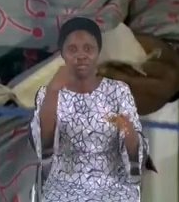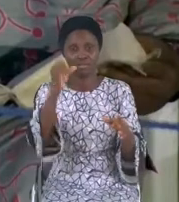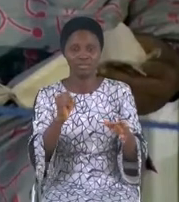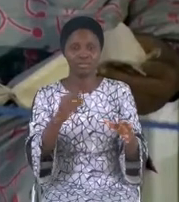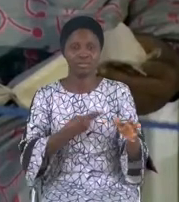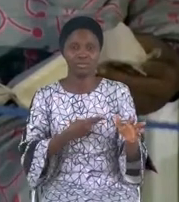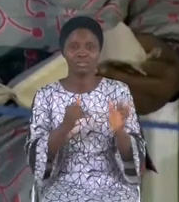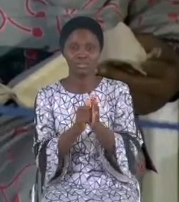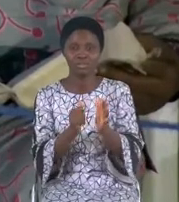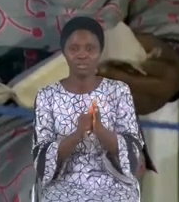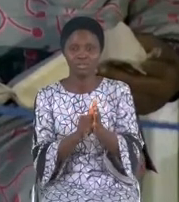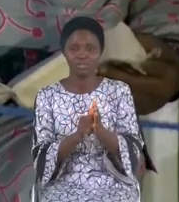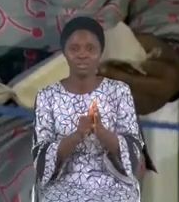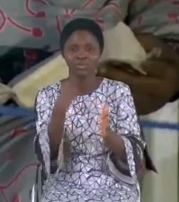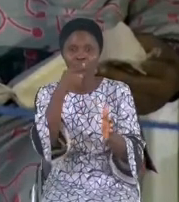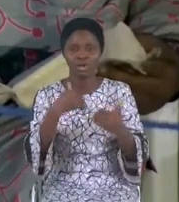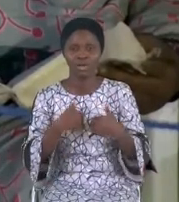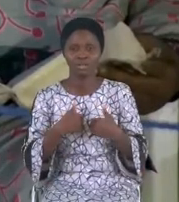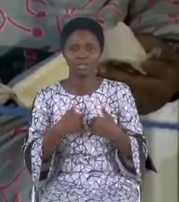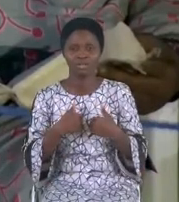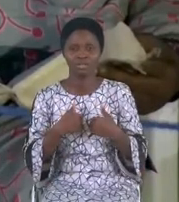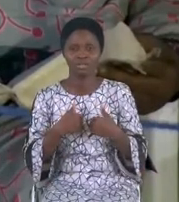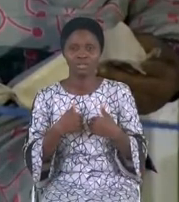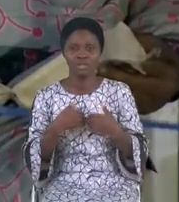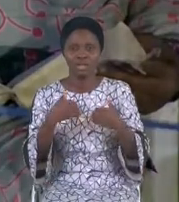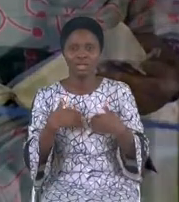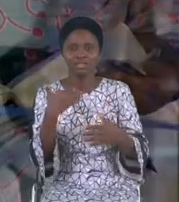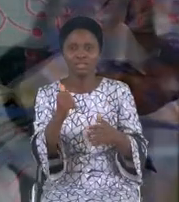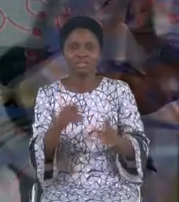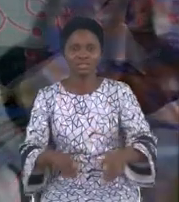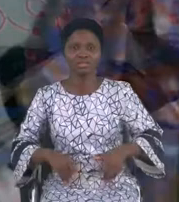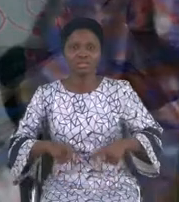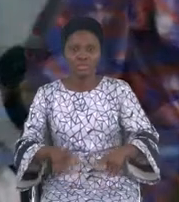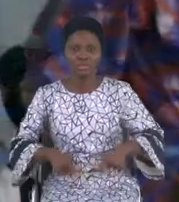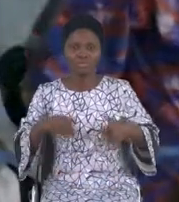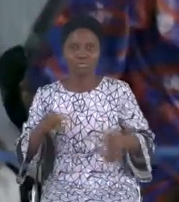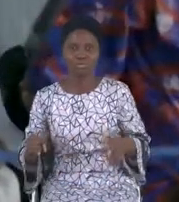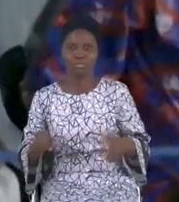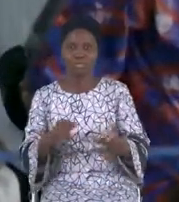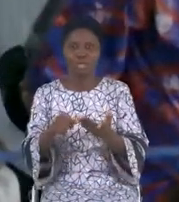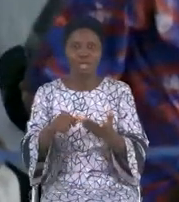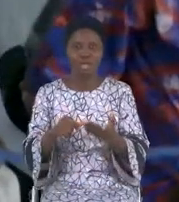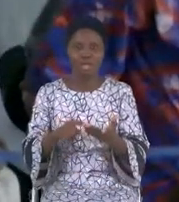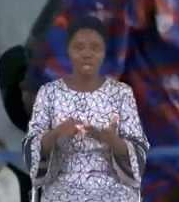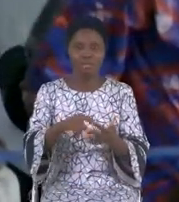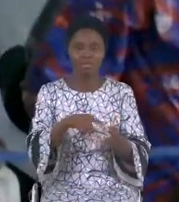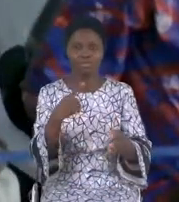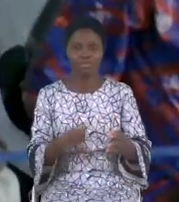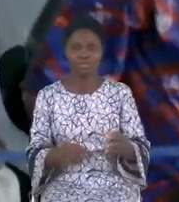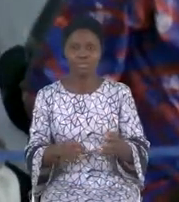what arch is dwelling among the tubes and no man